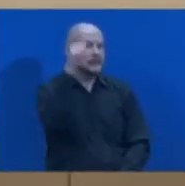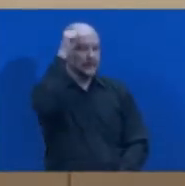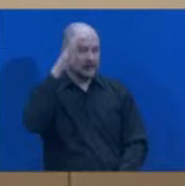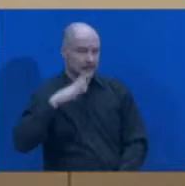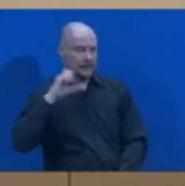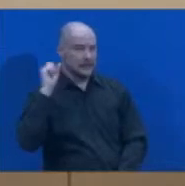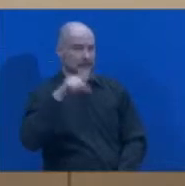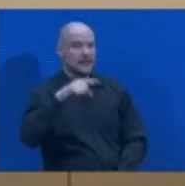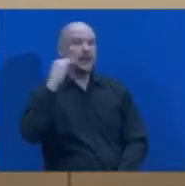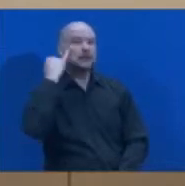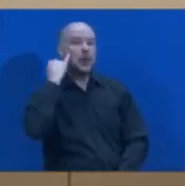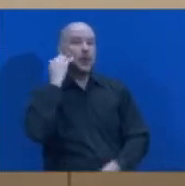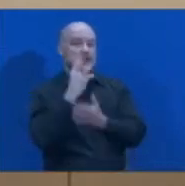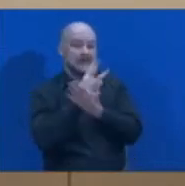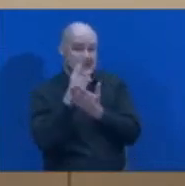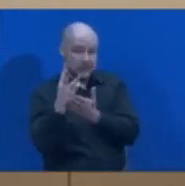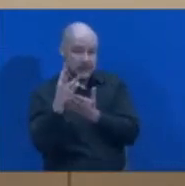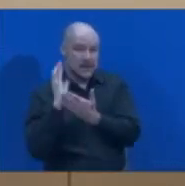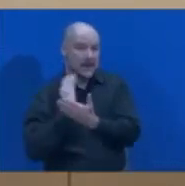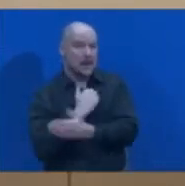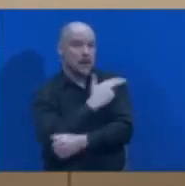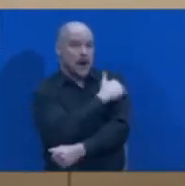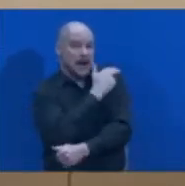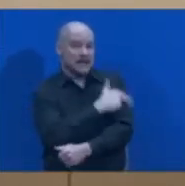will be to blame?